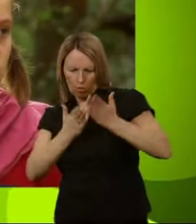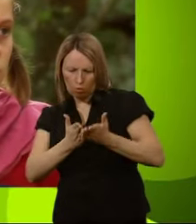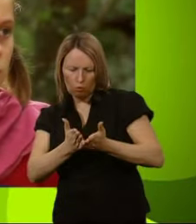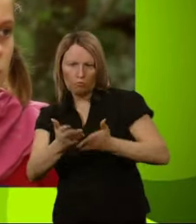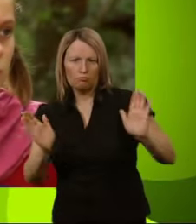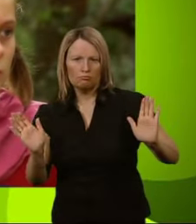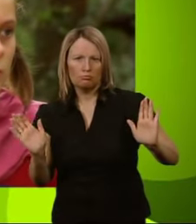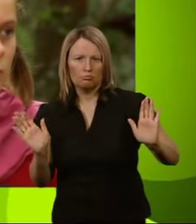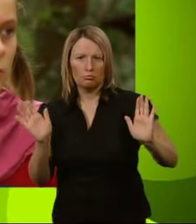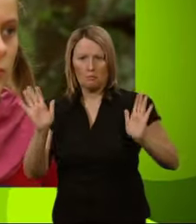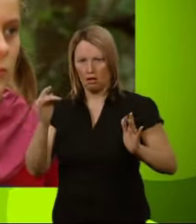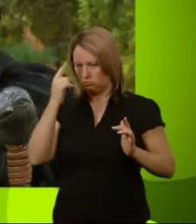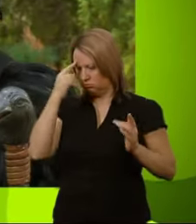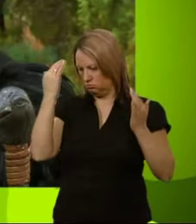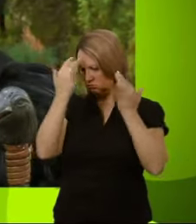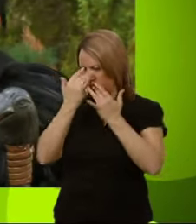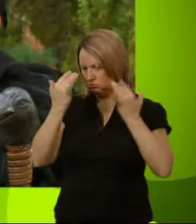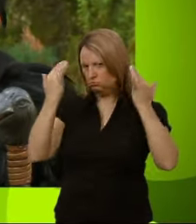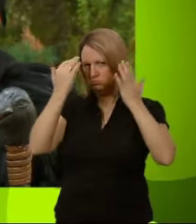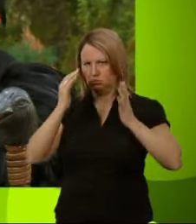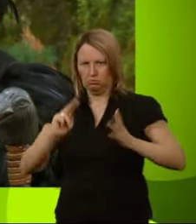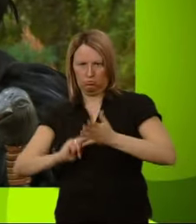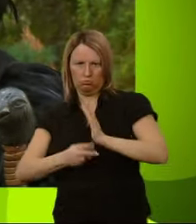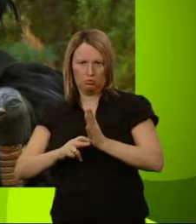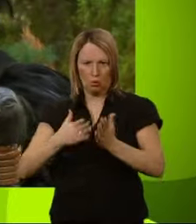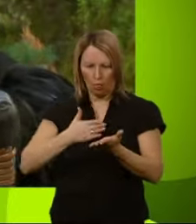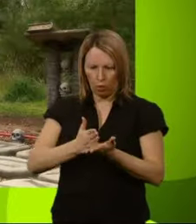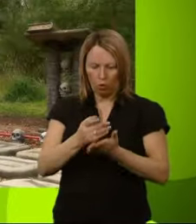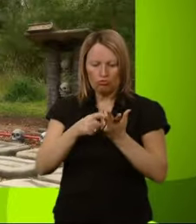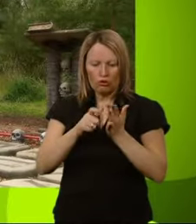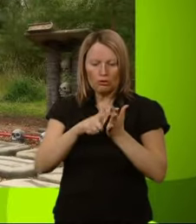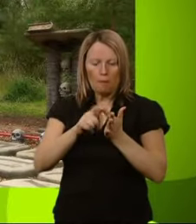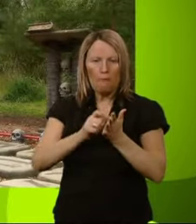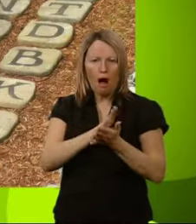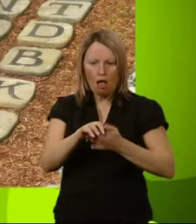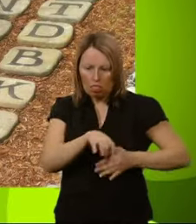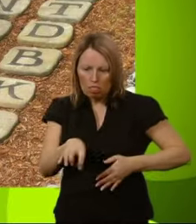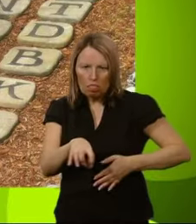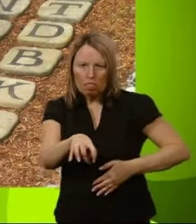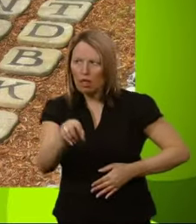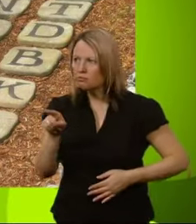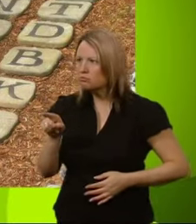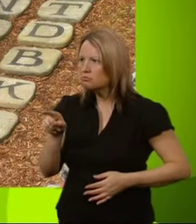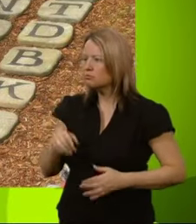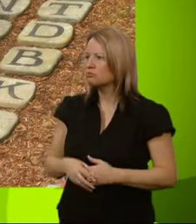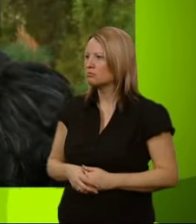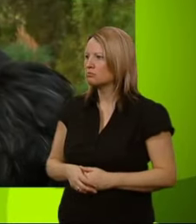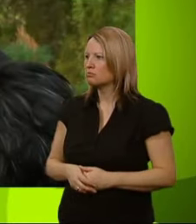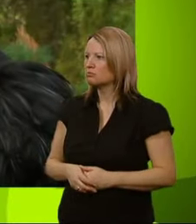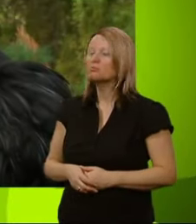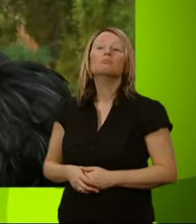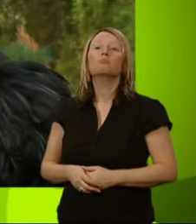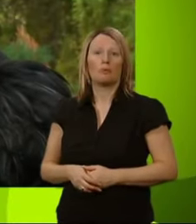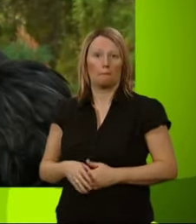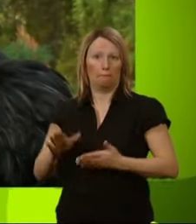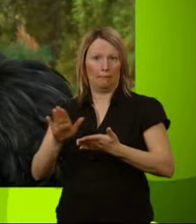peril. You must flex this mental muscle now if you are to cross the Riddle Path. A malevolent